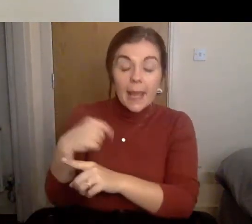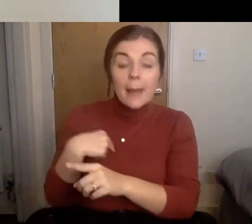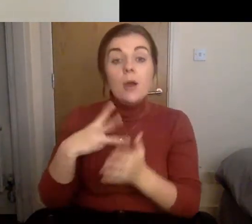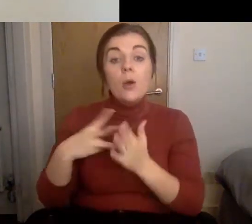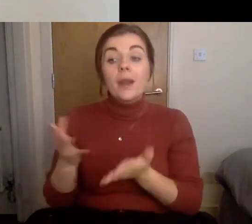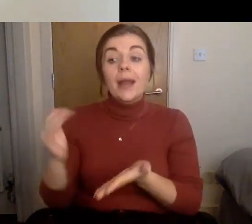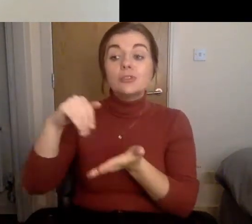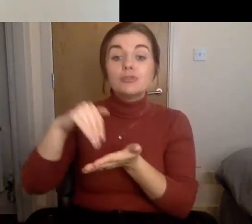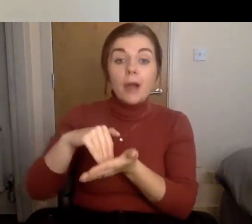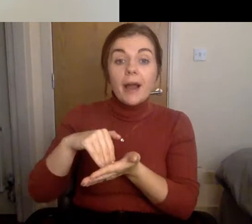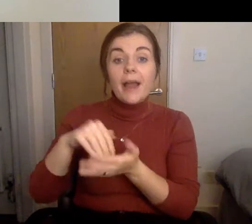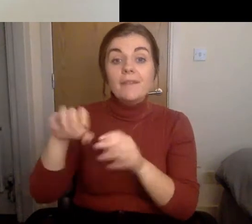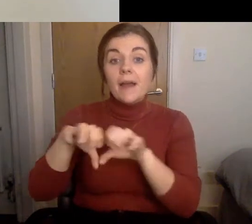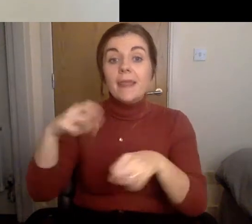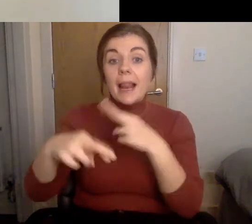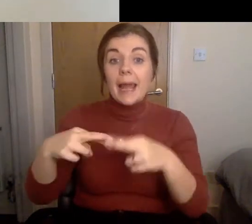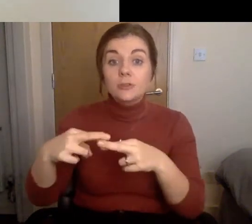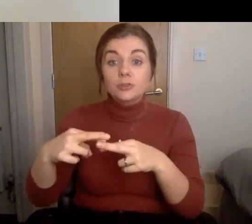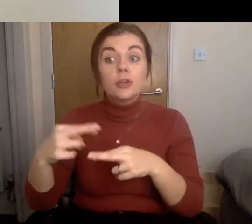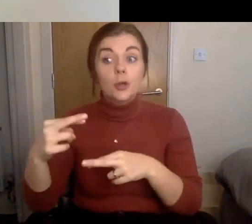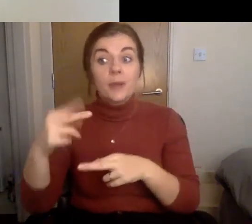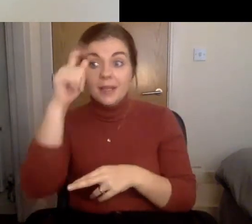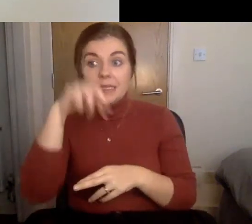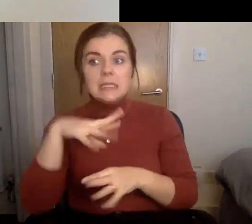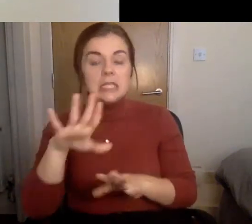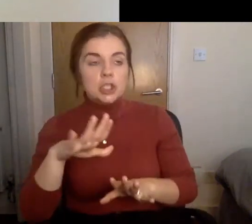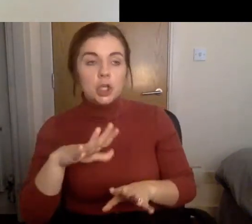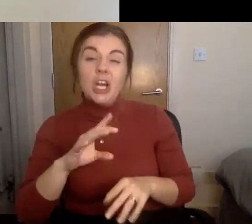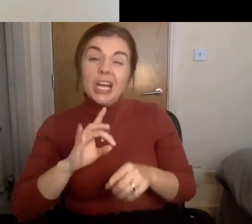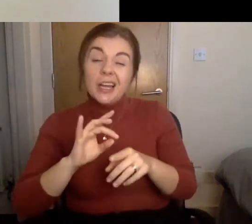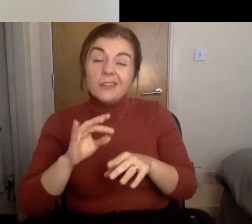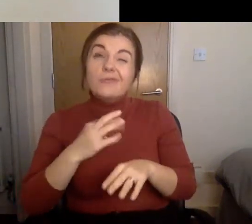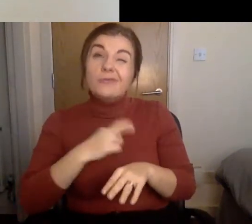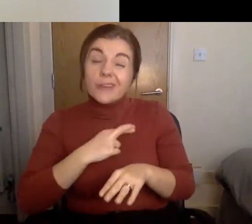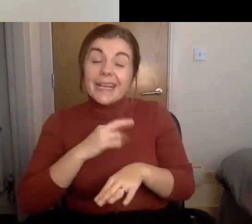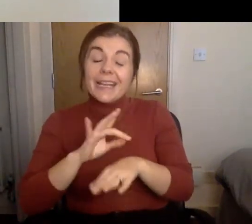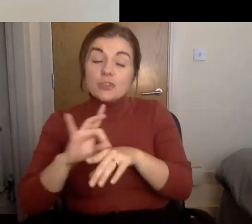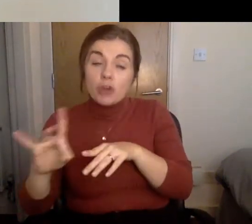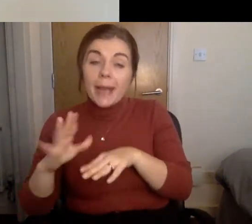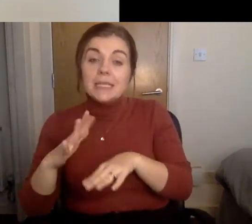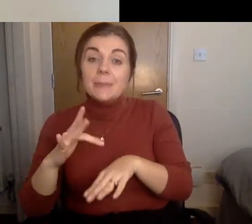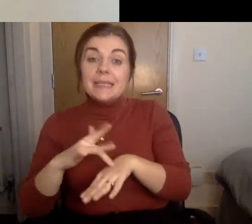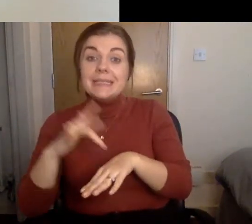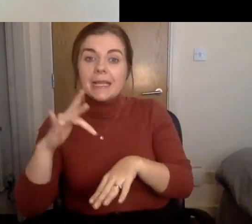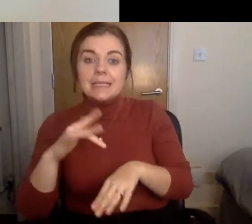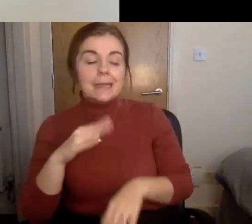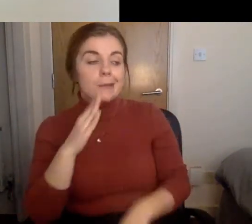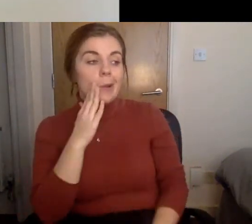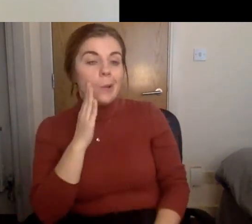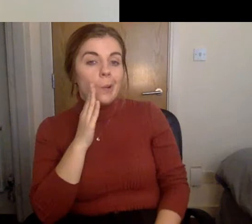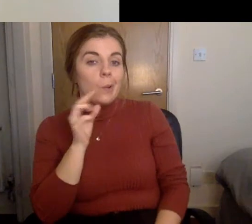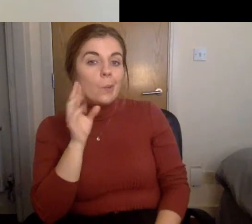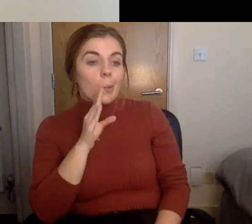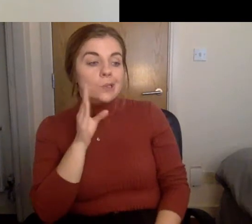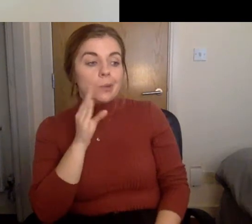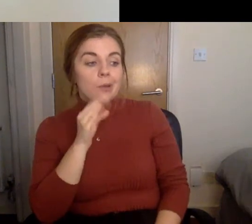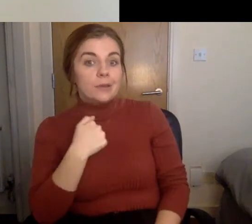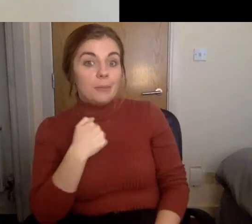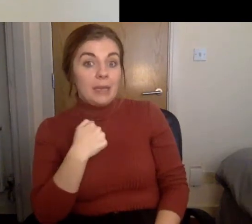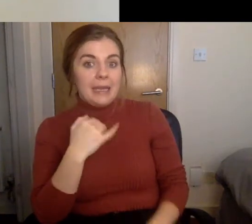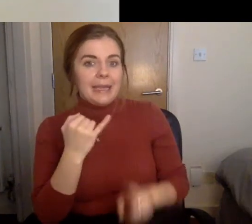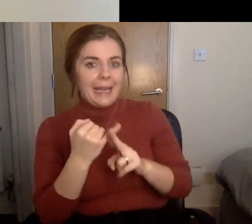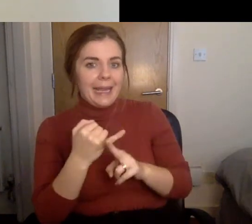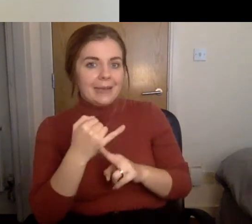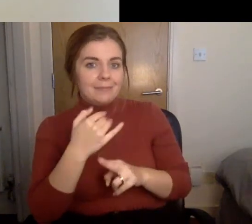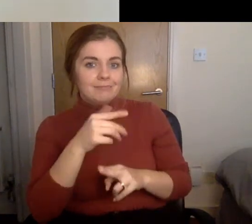teacher, often genuinely trying to be sensitive, would whisper to me in Irish the names